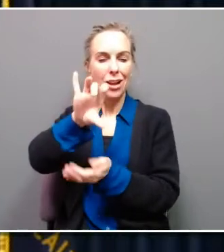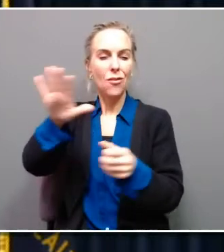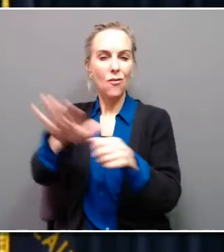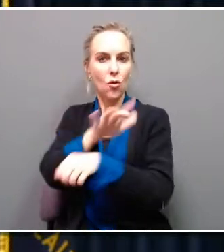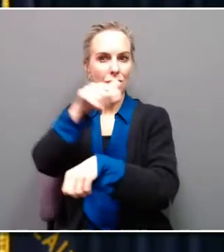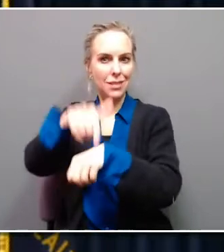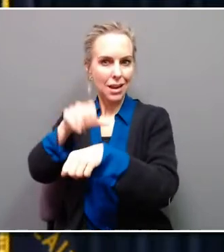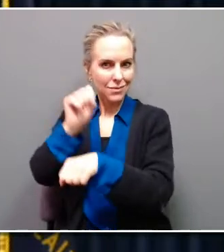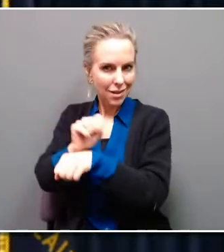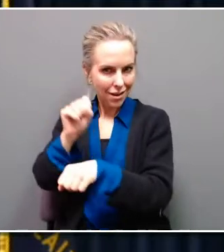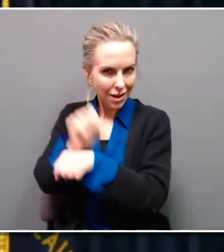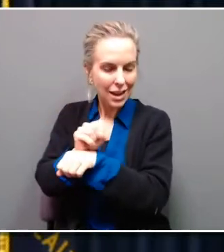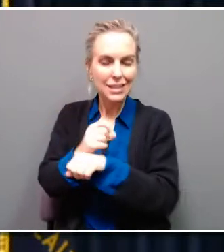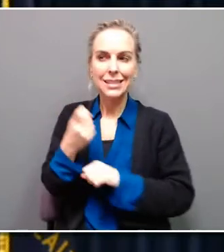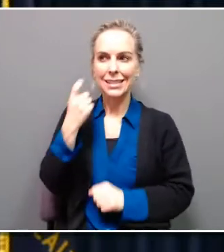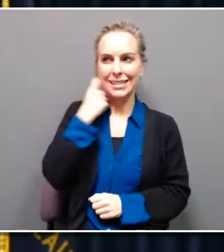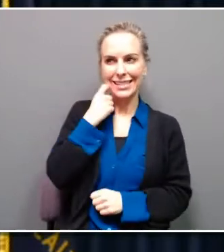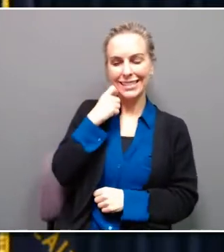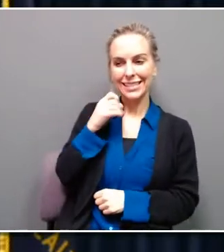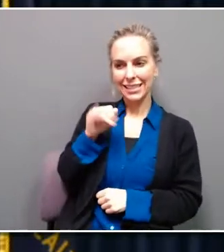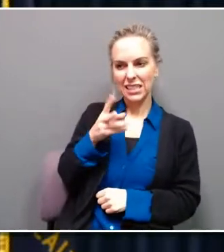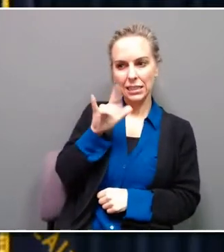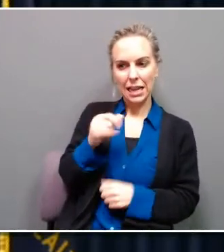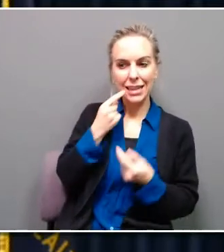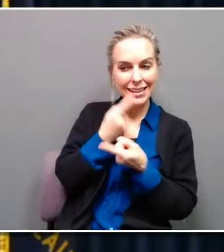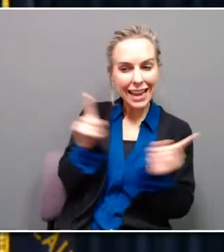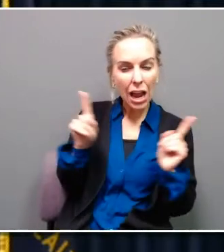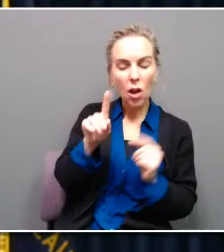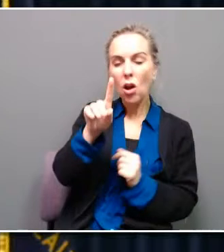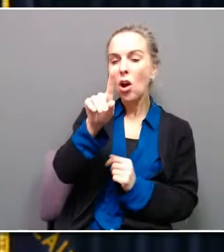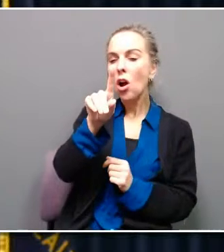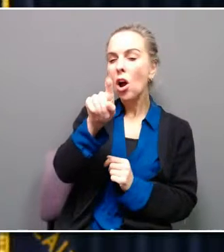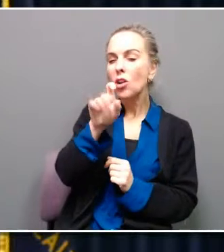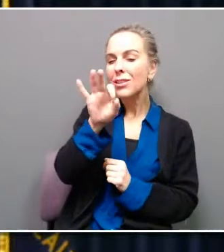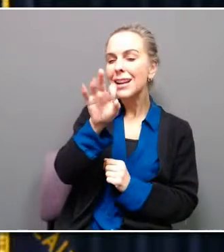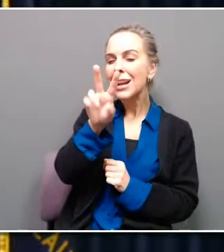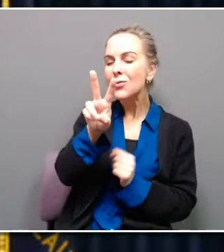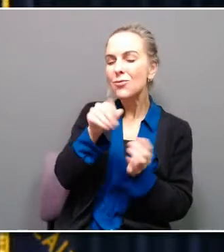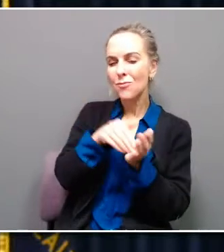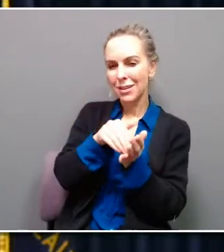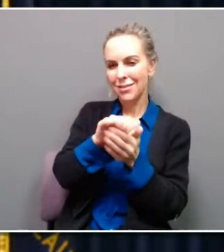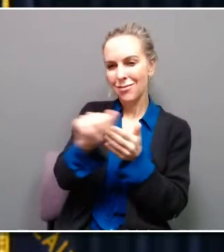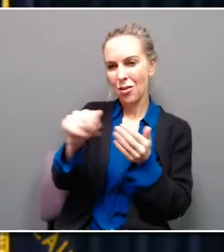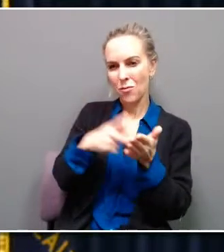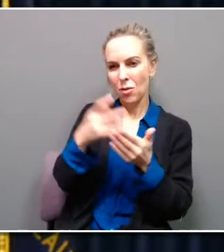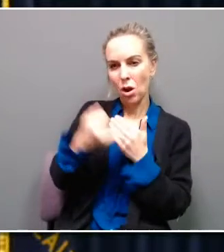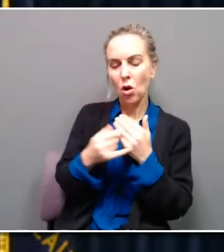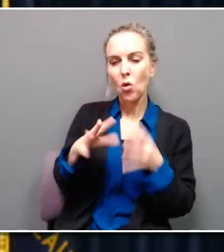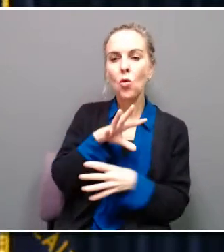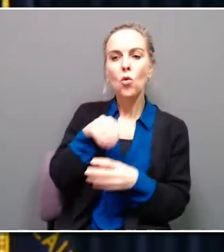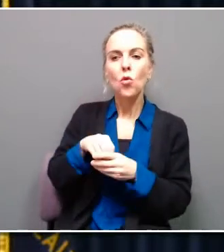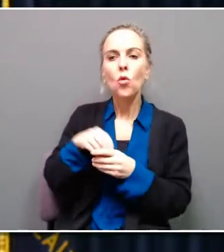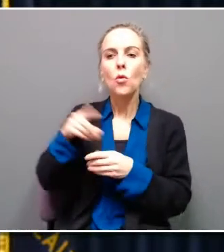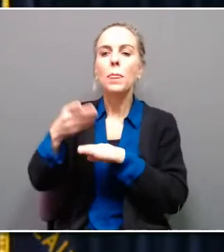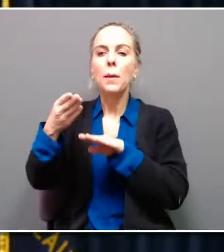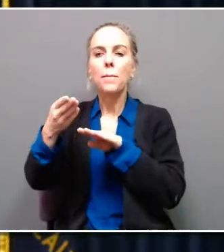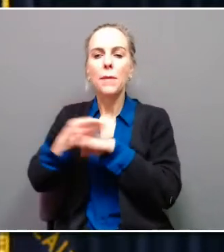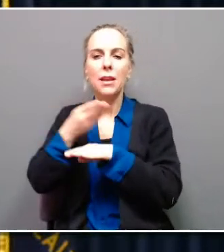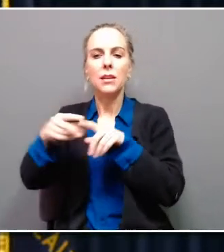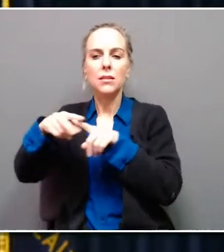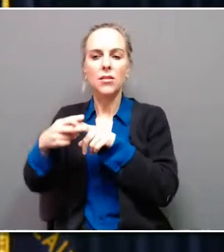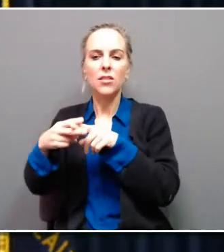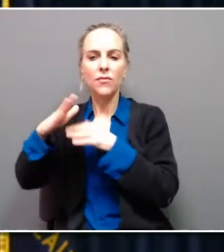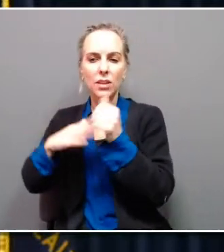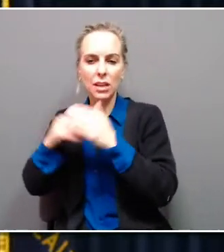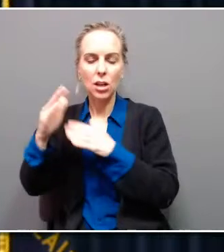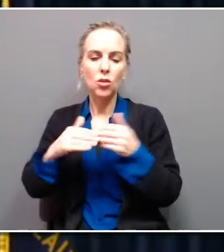and just in July announced a new $192 million project creating a maintenance facility and new gates at CVG Airport